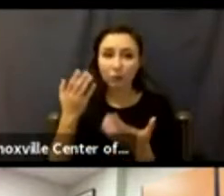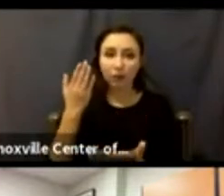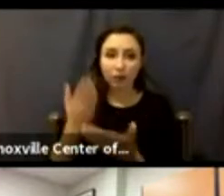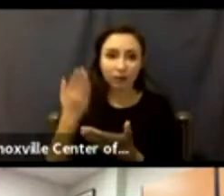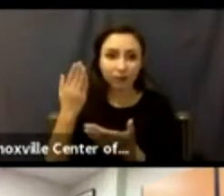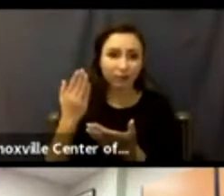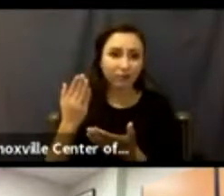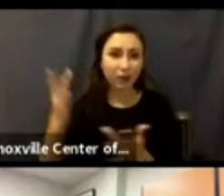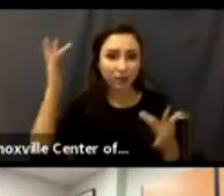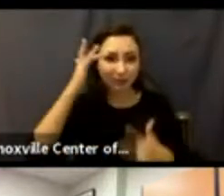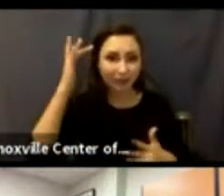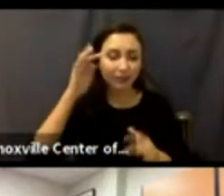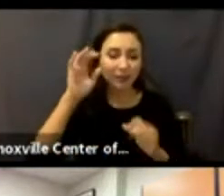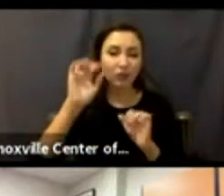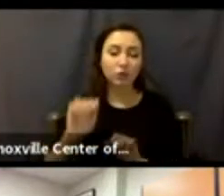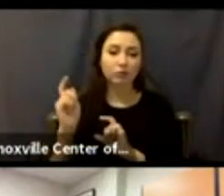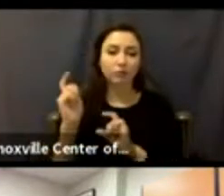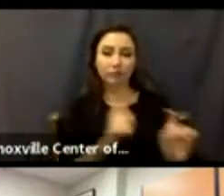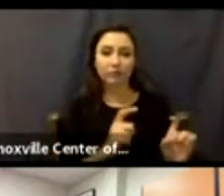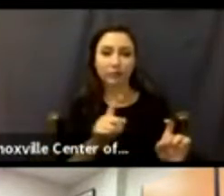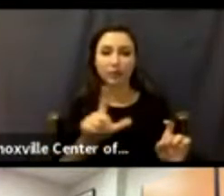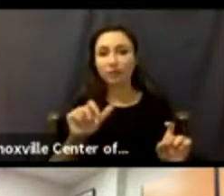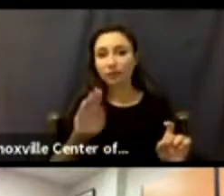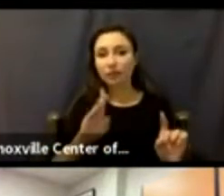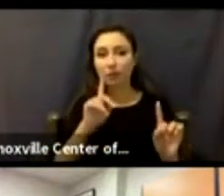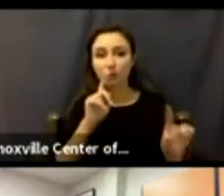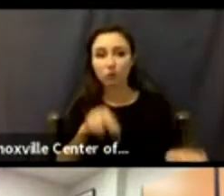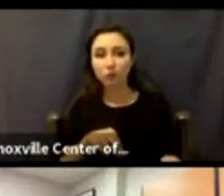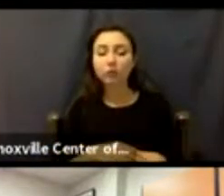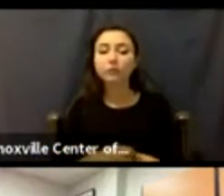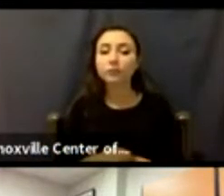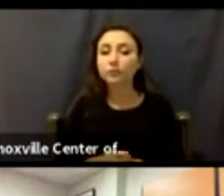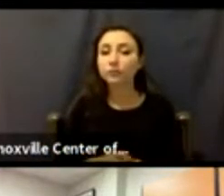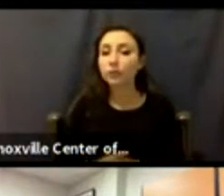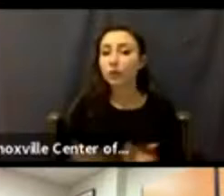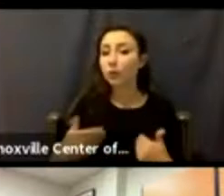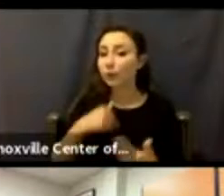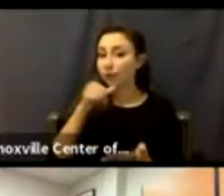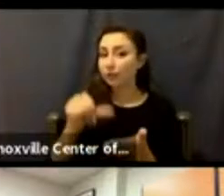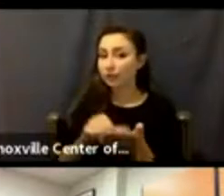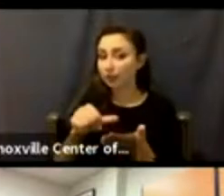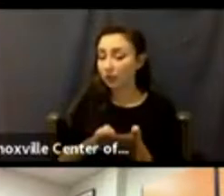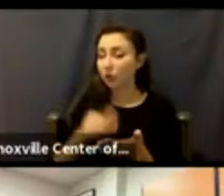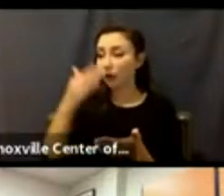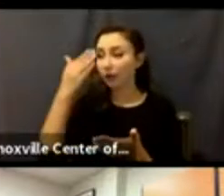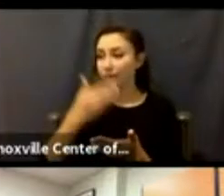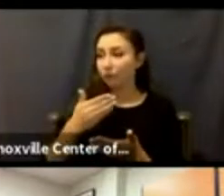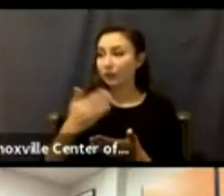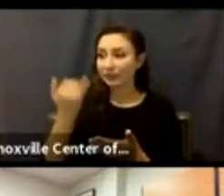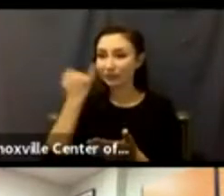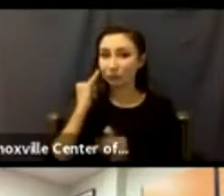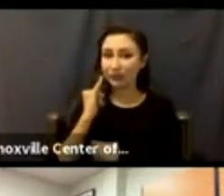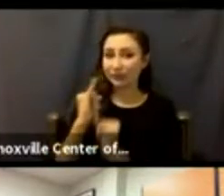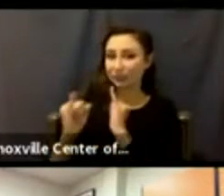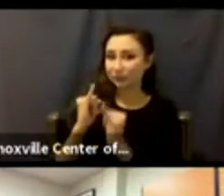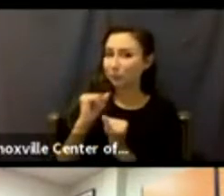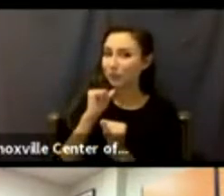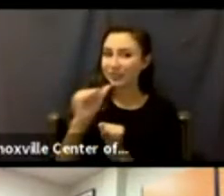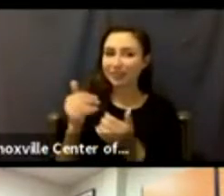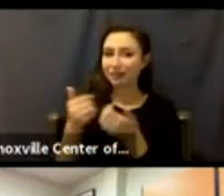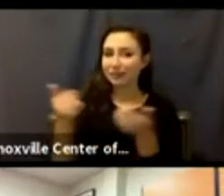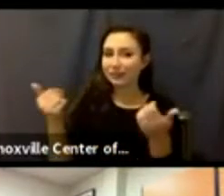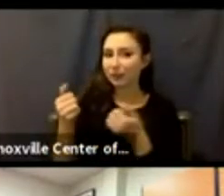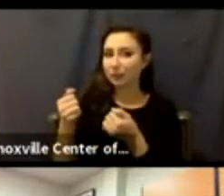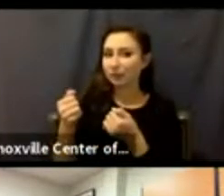lab results for that as well. We do provide a letter on the front end for the cases we interview, but it's not a separate release letter